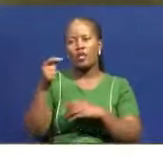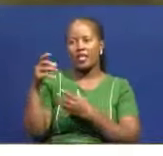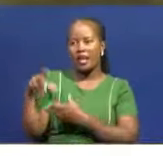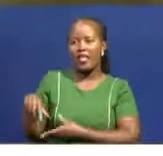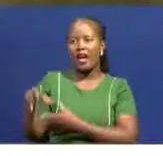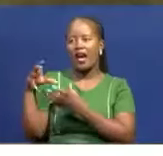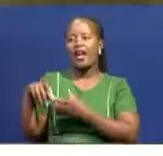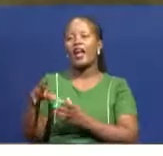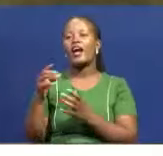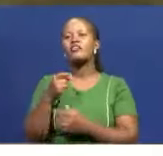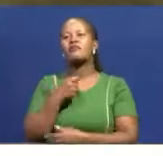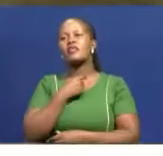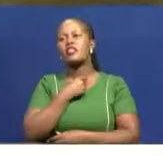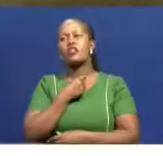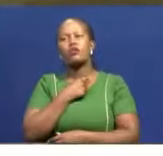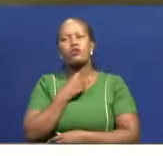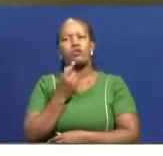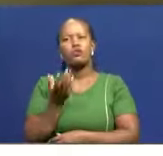pulling off this,